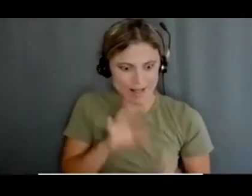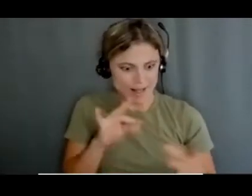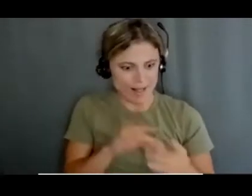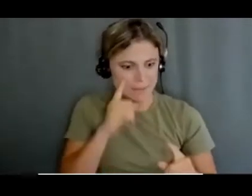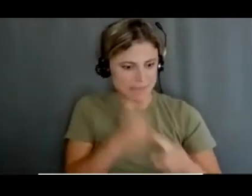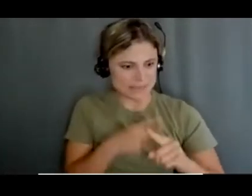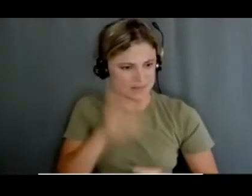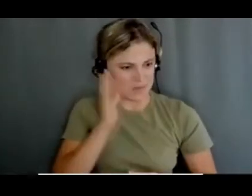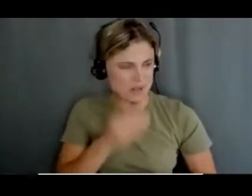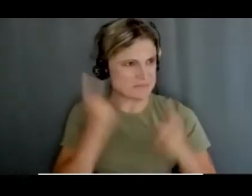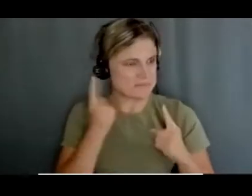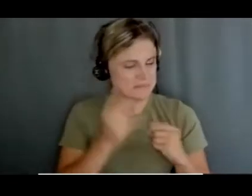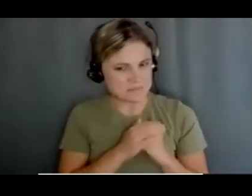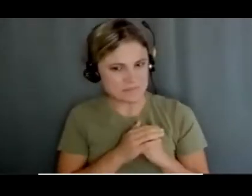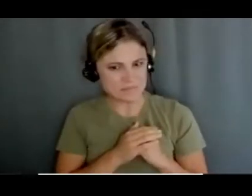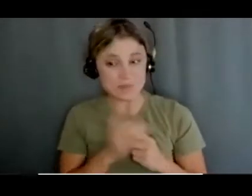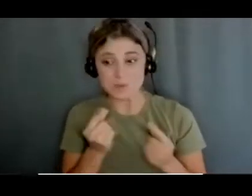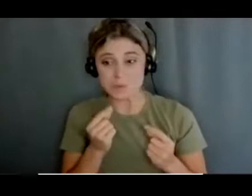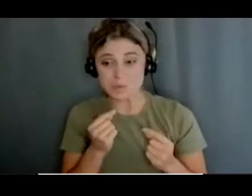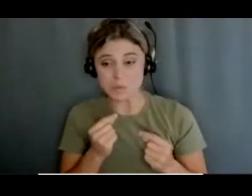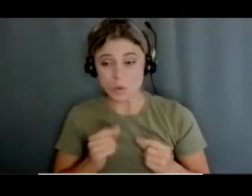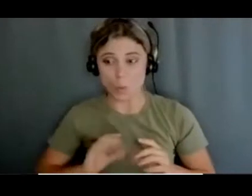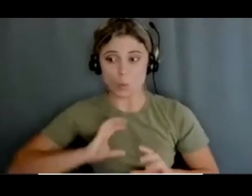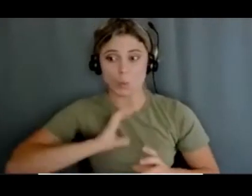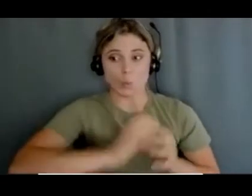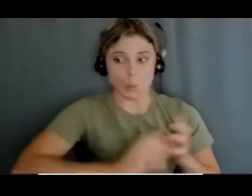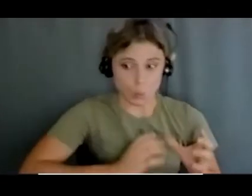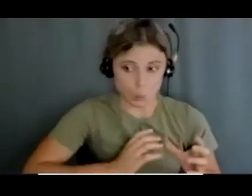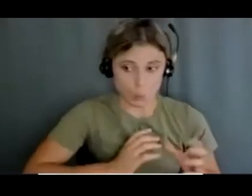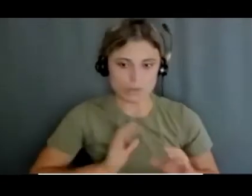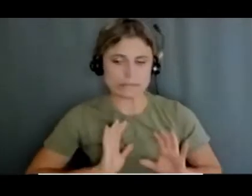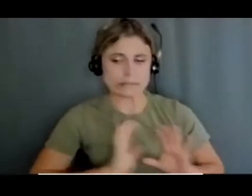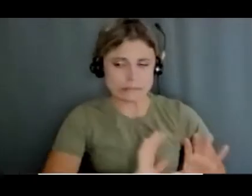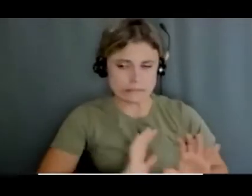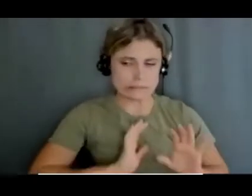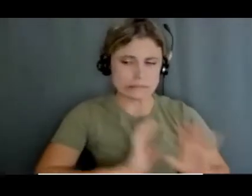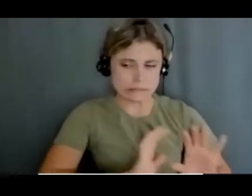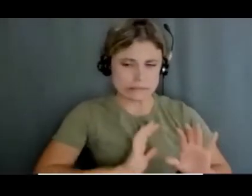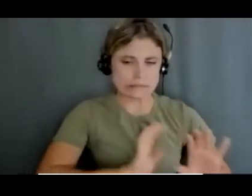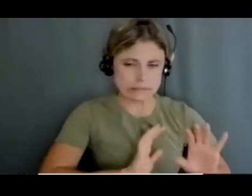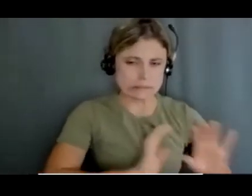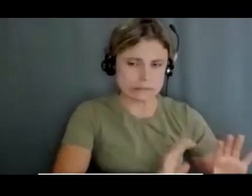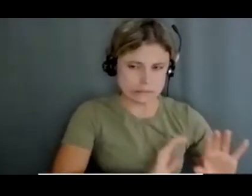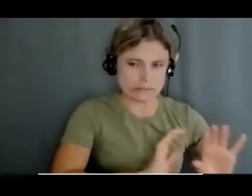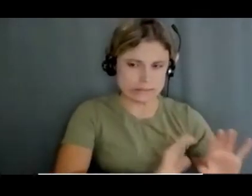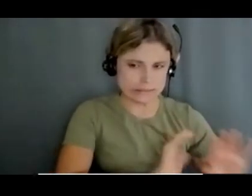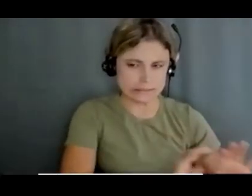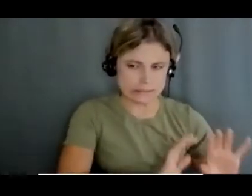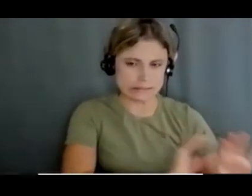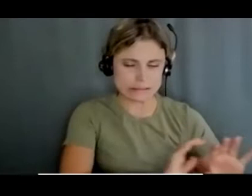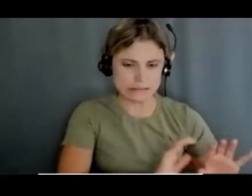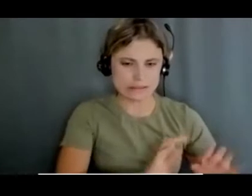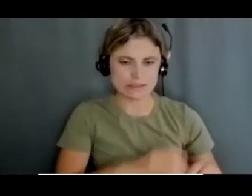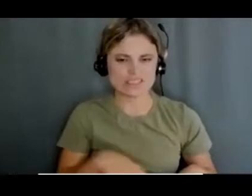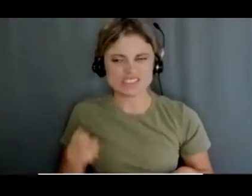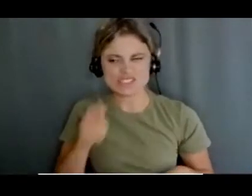beautiful stone to the small inlet where the three of them lived. Apologies, y'all, that should be as she rolled, because Jessica's